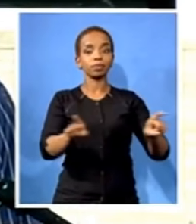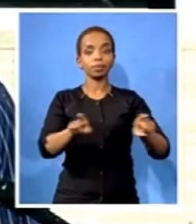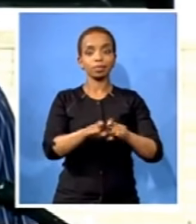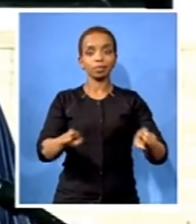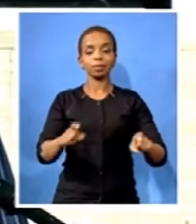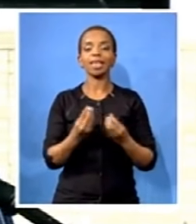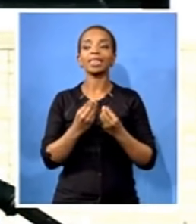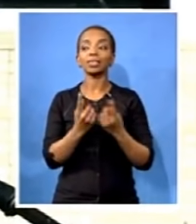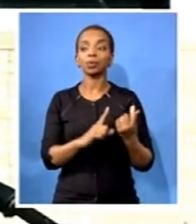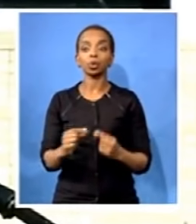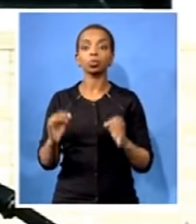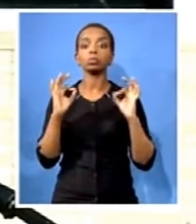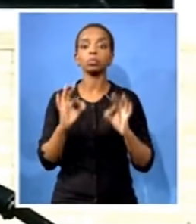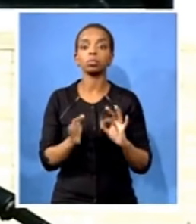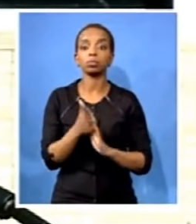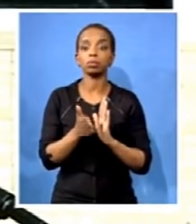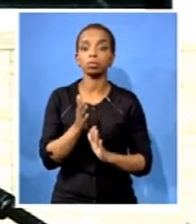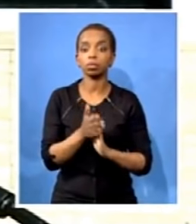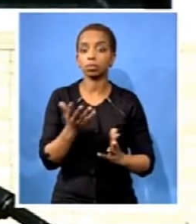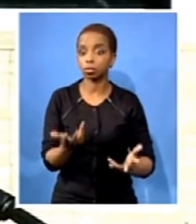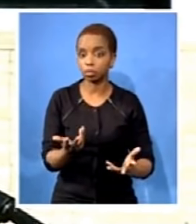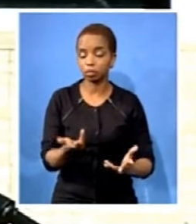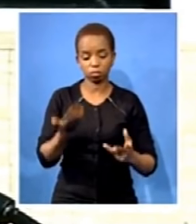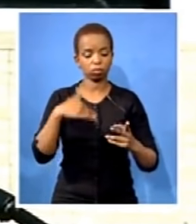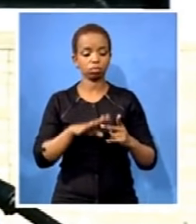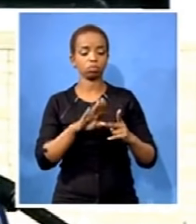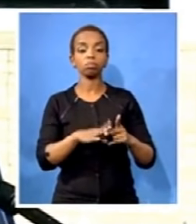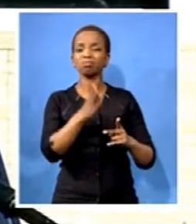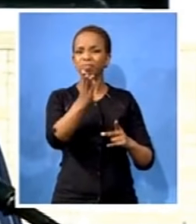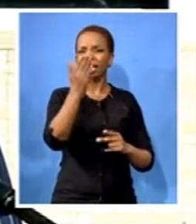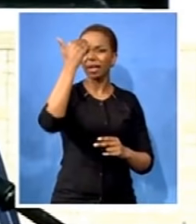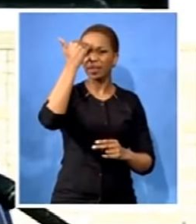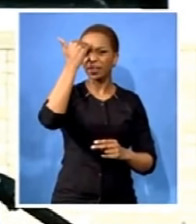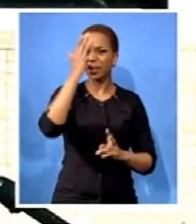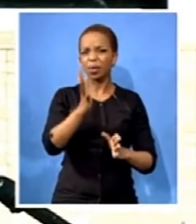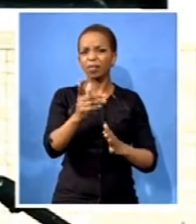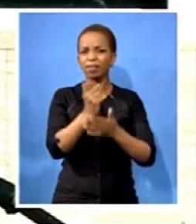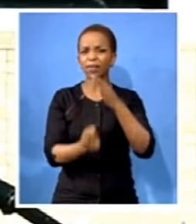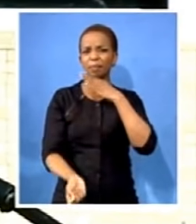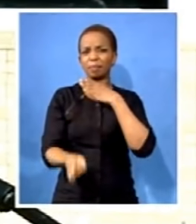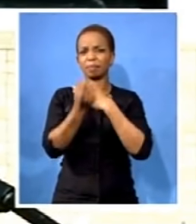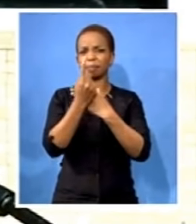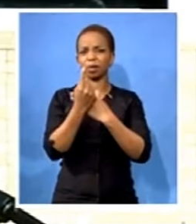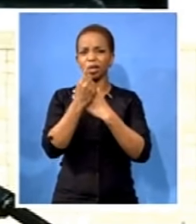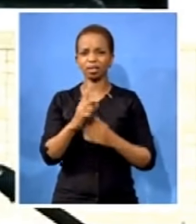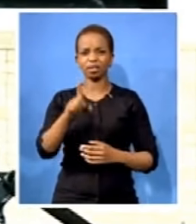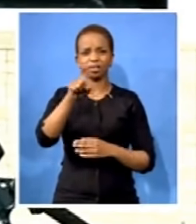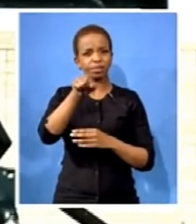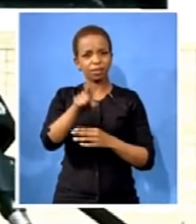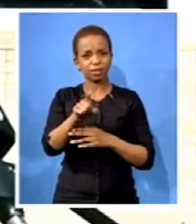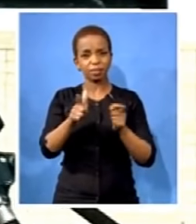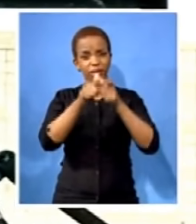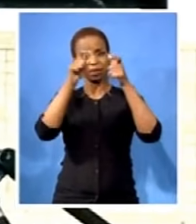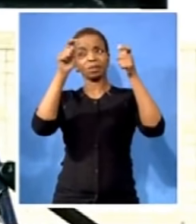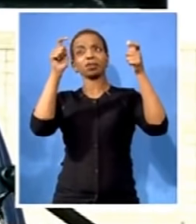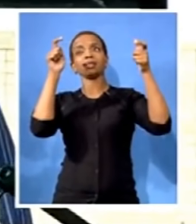to address is that you know that there was a big brouhaha. I don't know what is this pressure from SABC, but I want